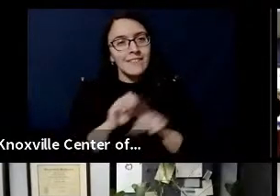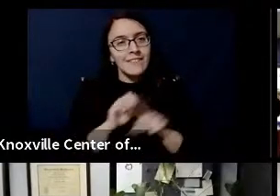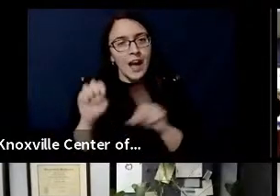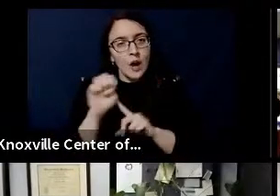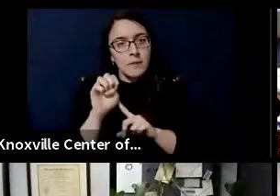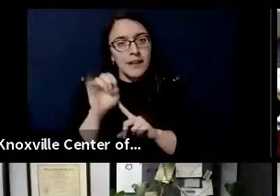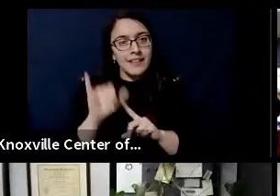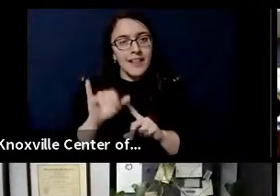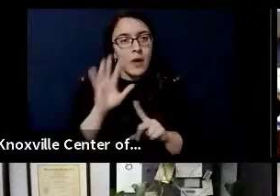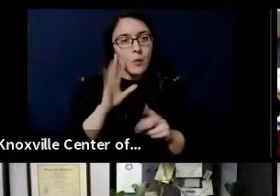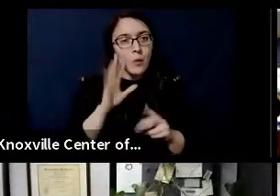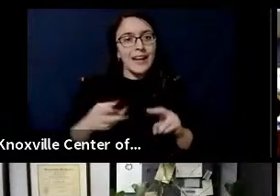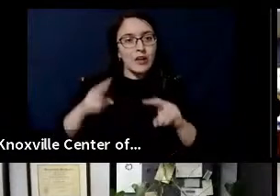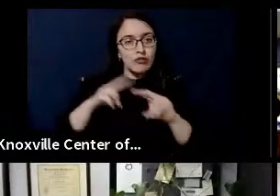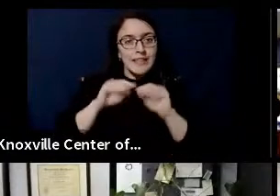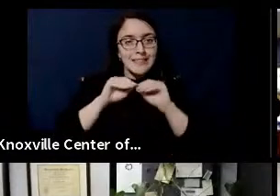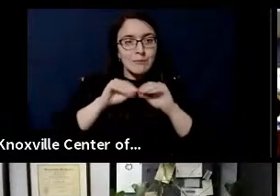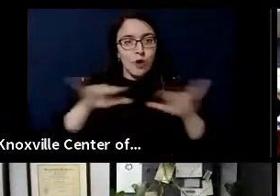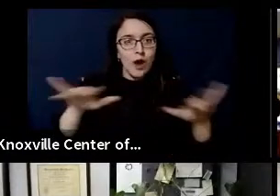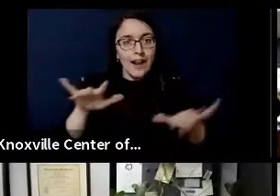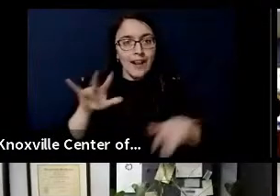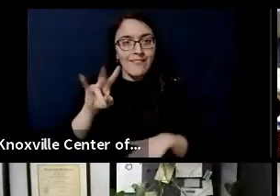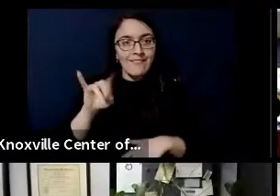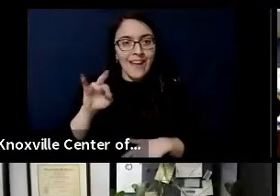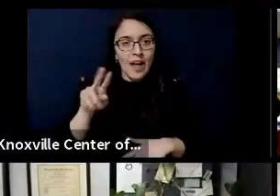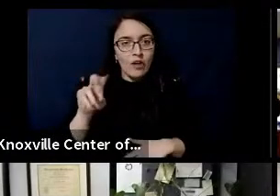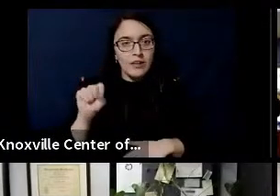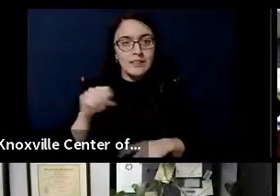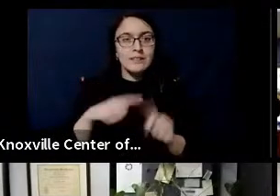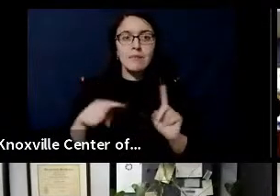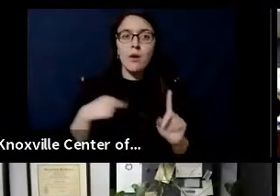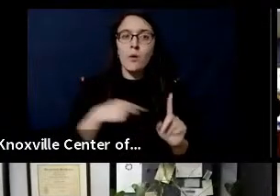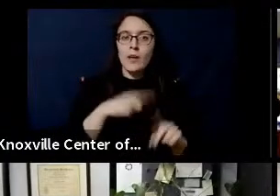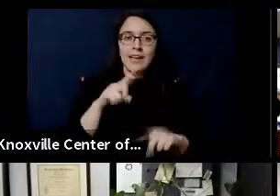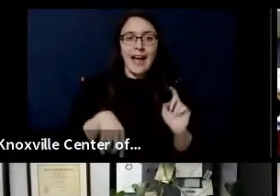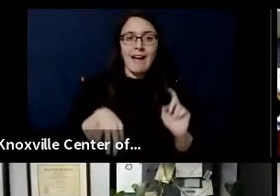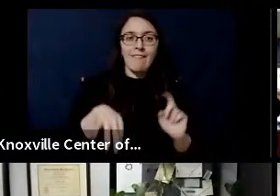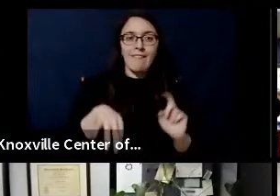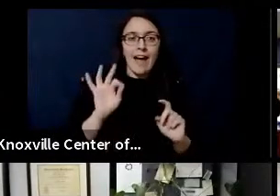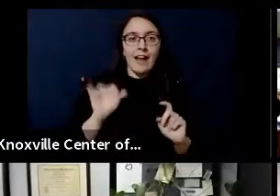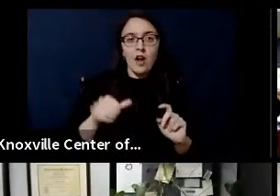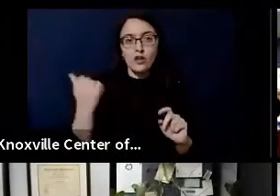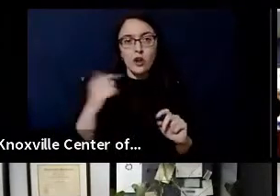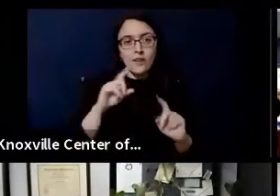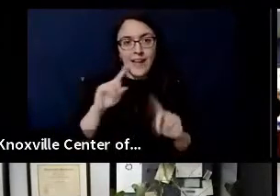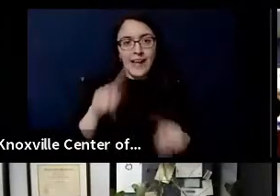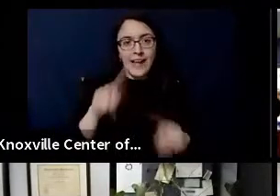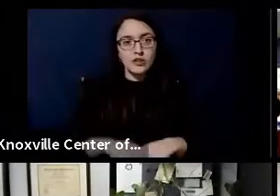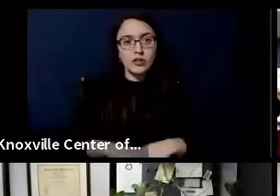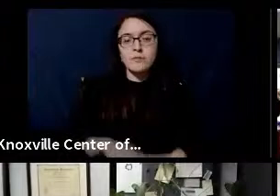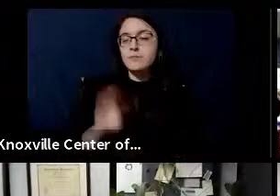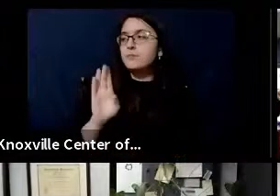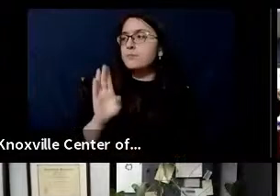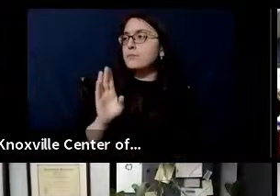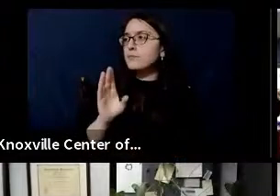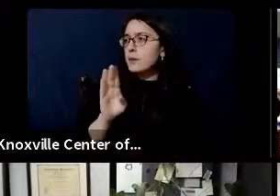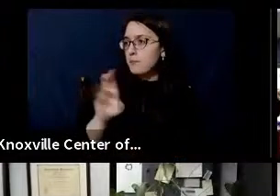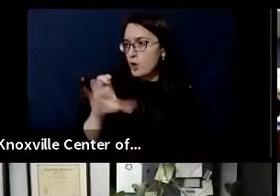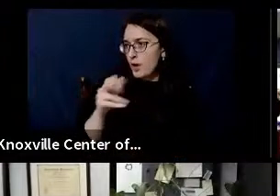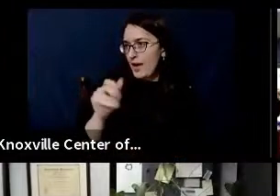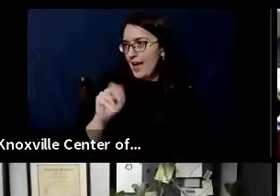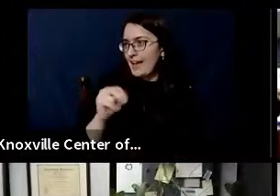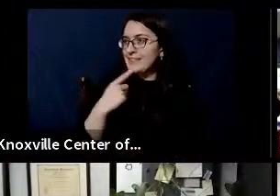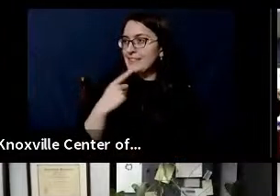virus transmission. We just can't find an alternative for that. Okay. And then when we talk about